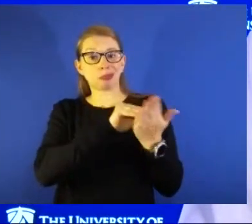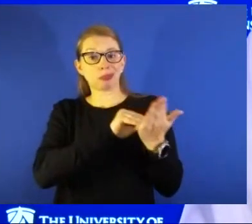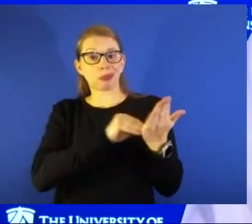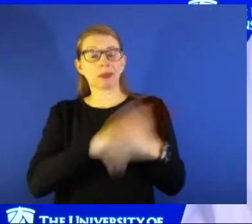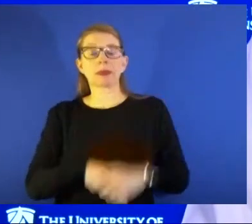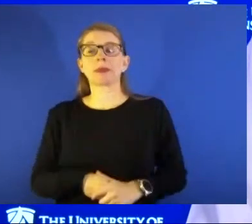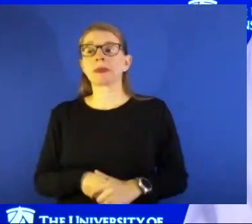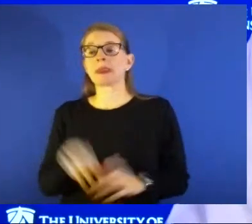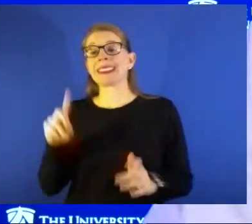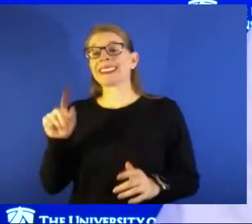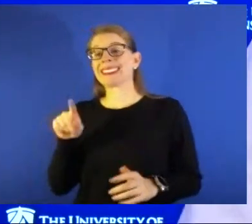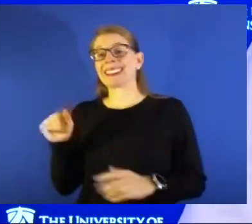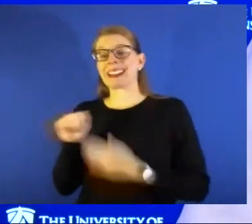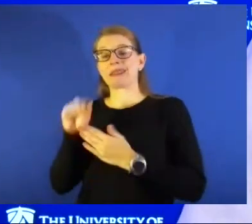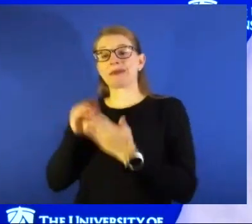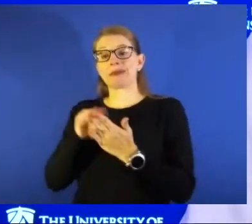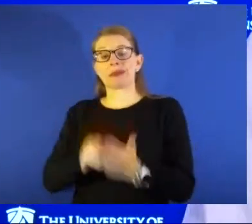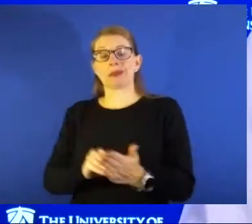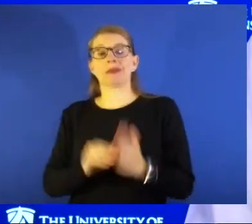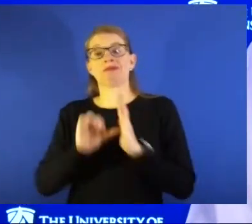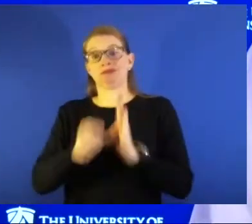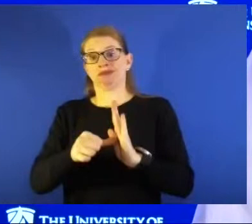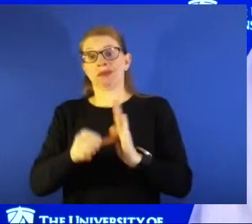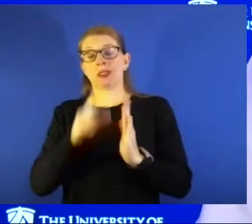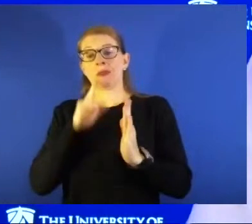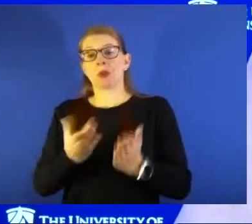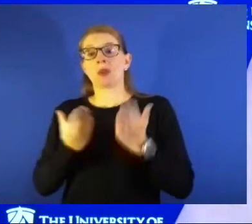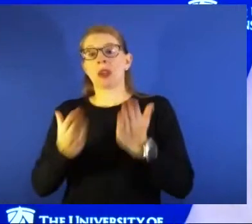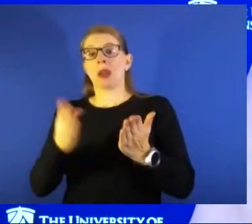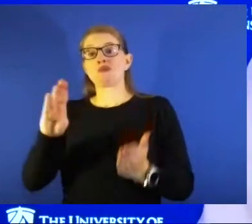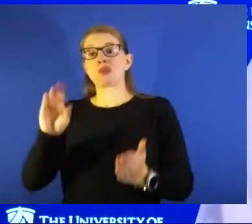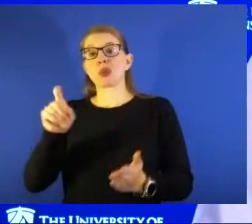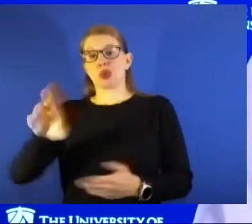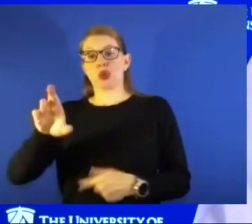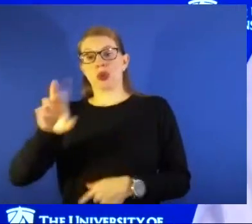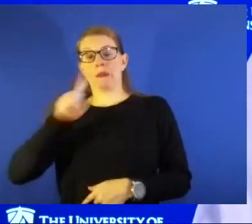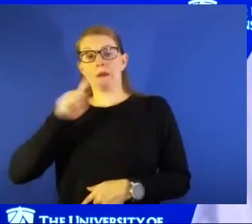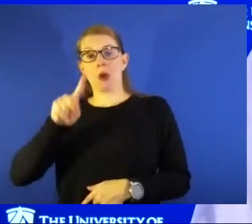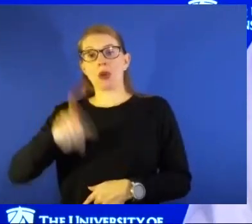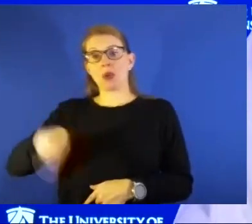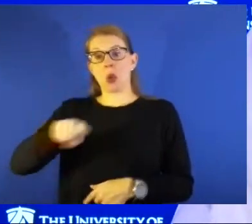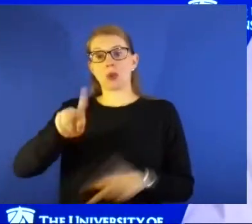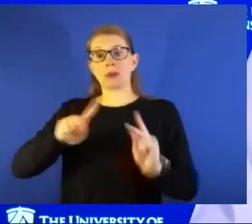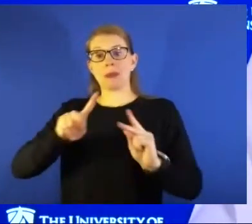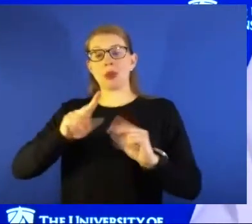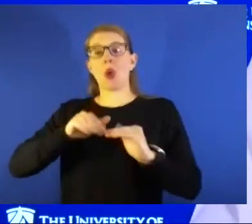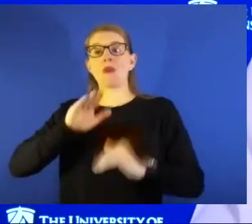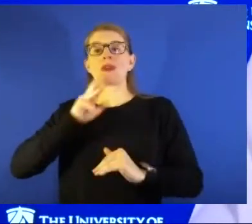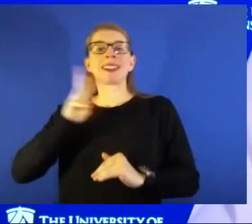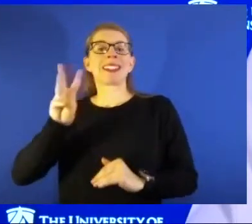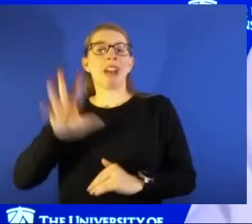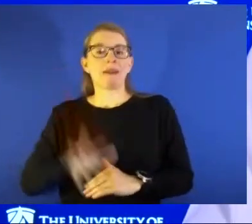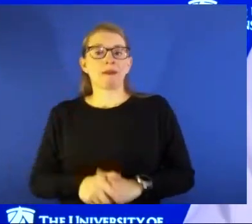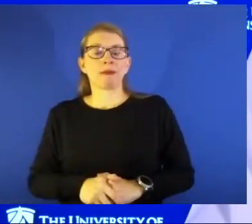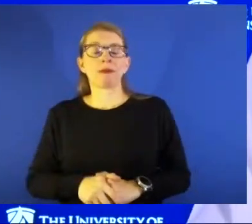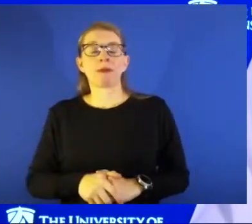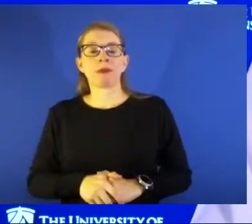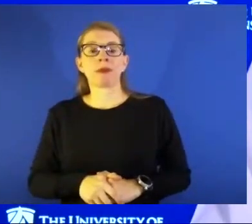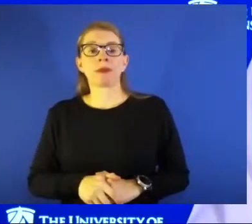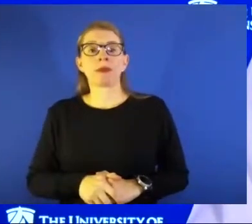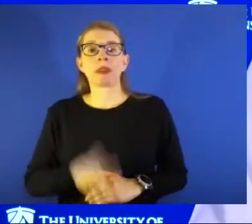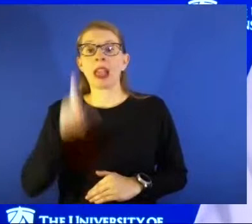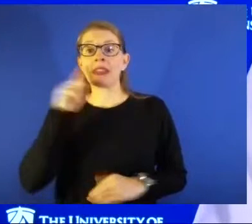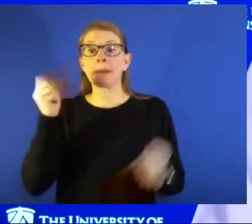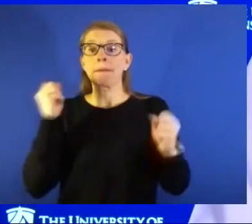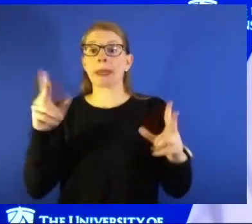was the impetus of recommending those boosters, especially for those people over 65. I think a lot of people